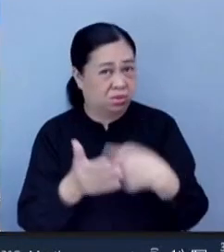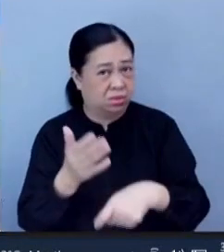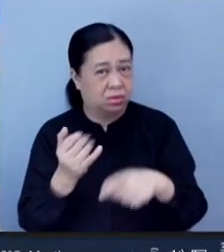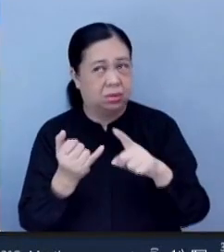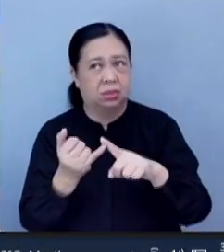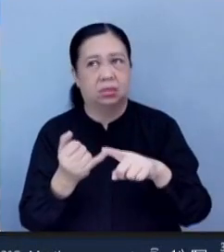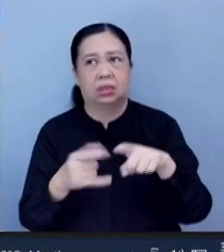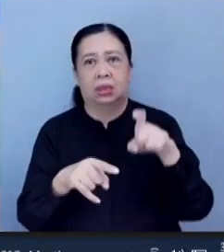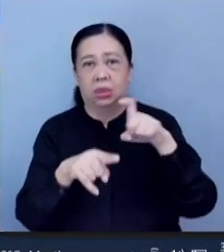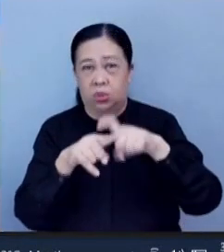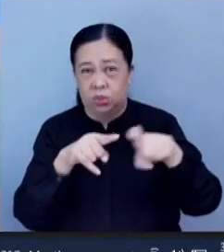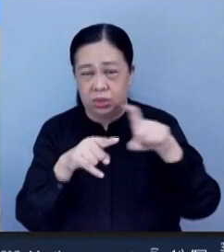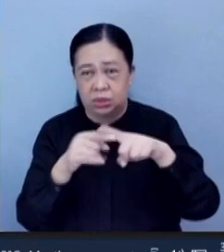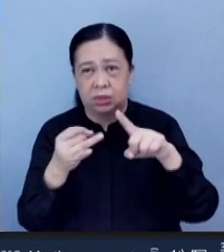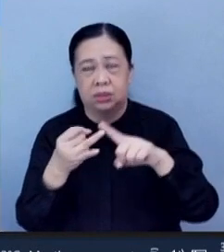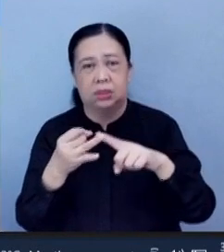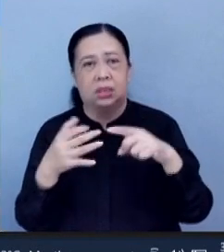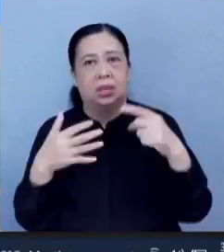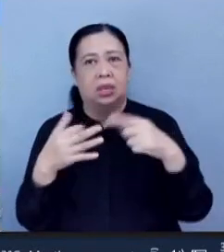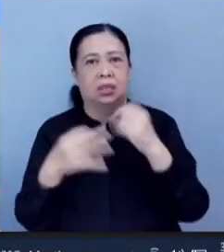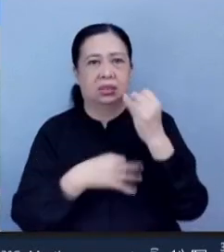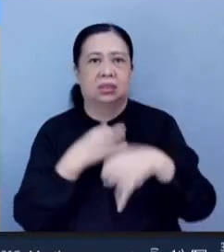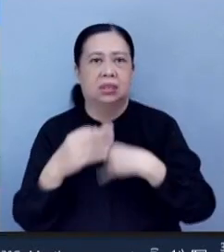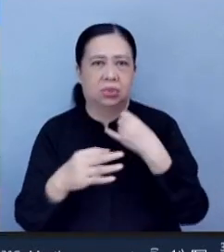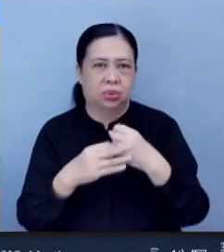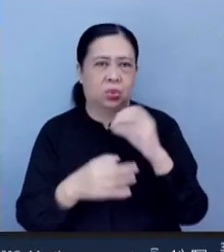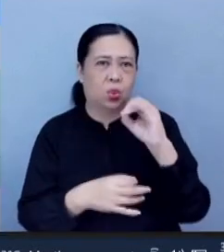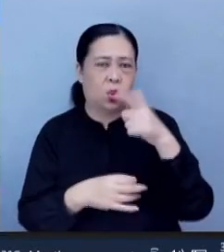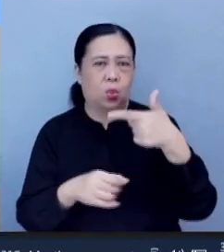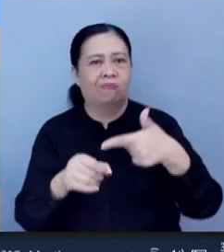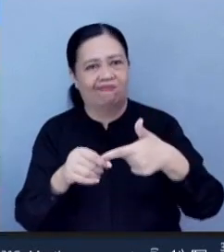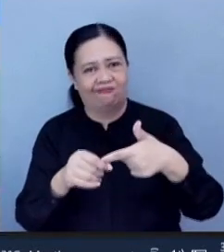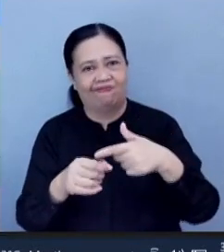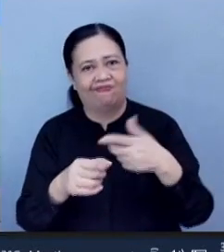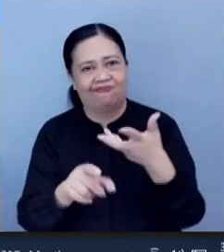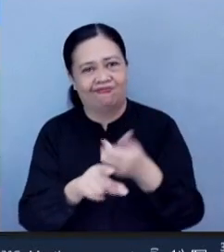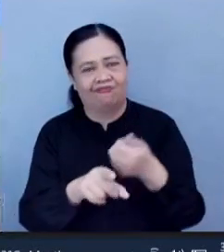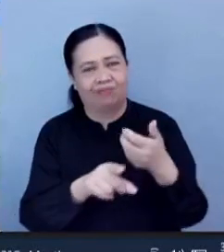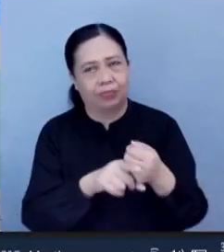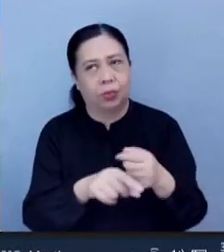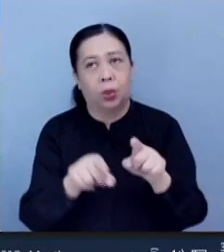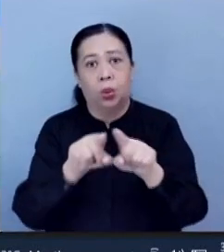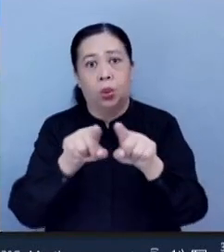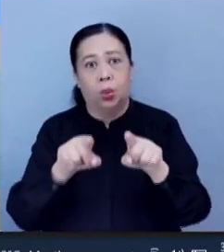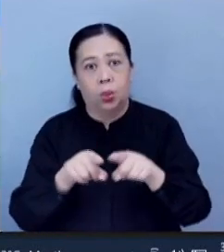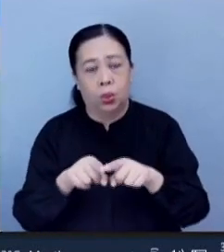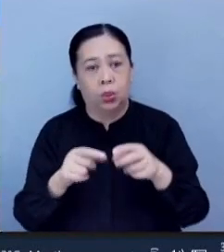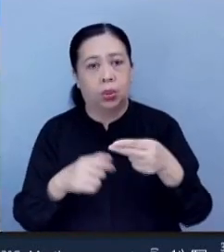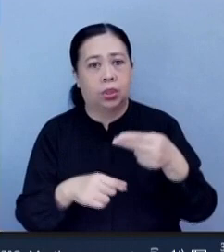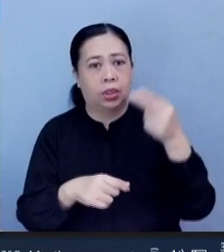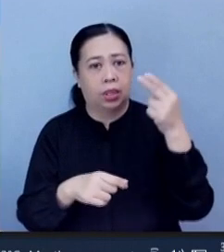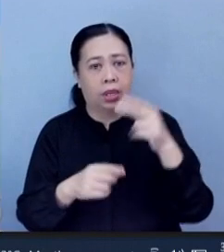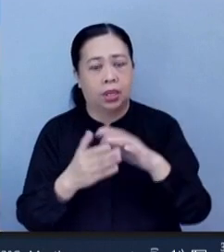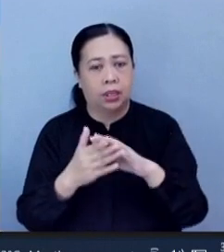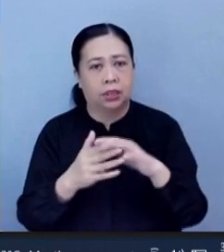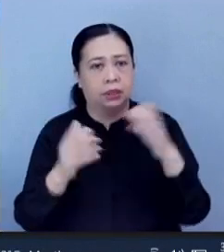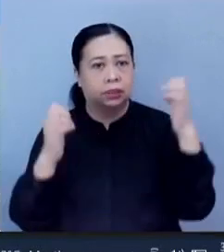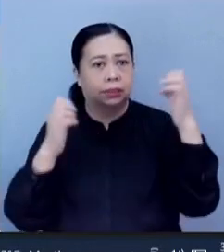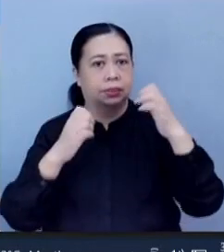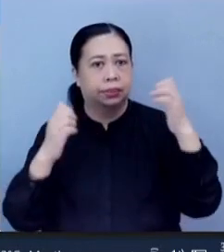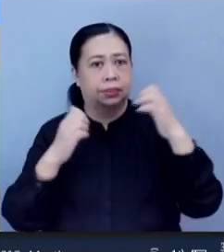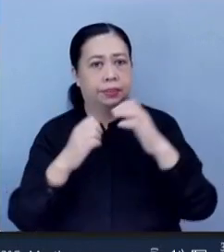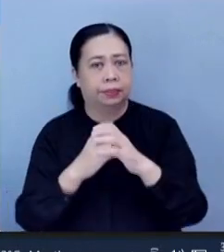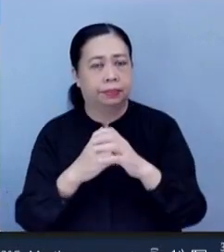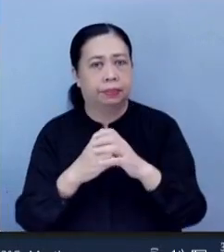electricity rates, and international oil prices, as well as of higher than expected